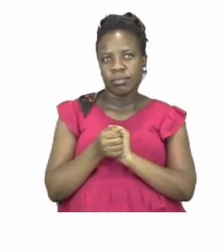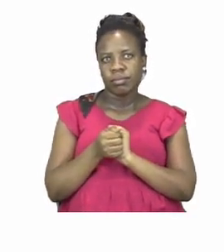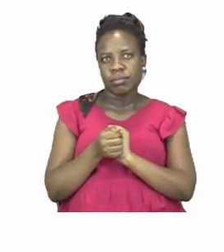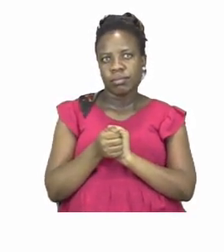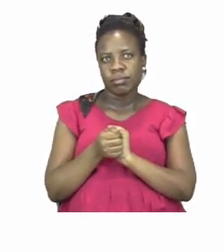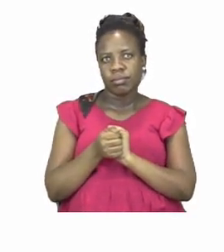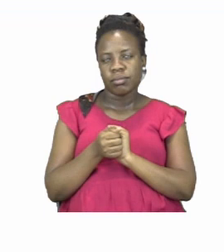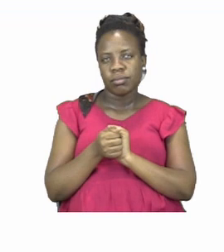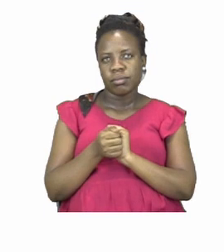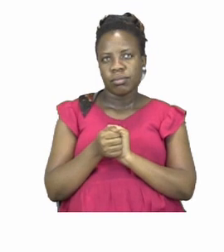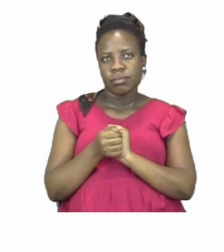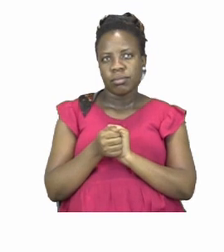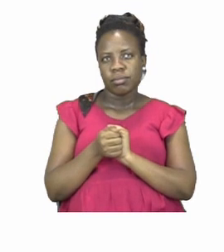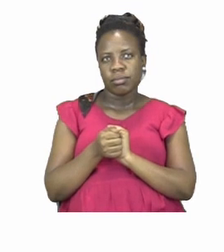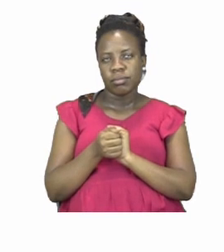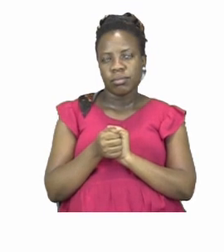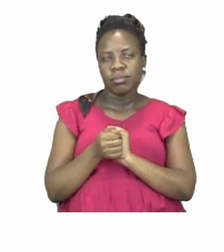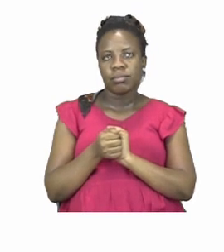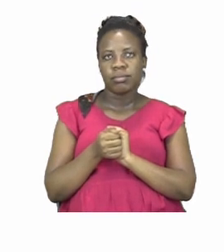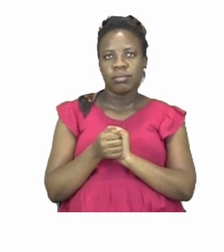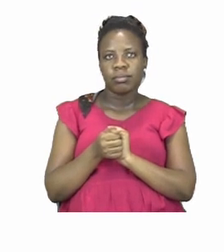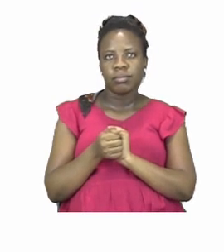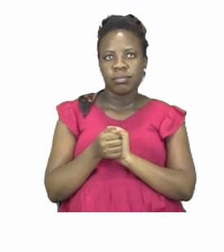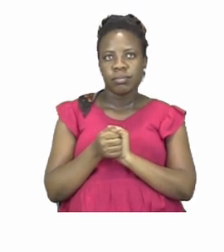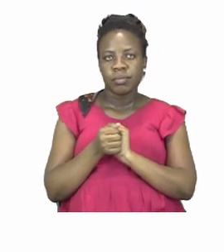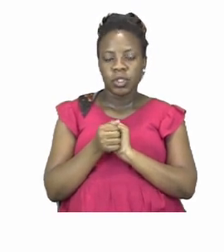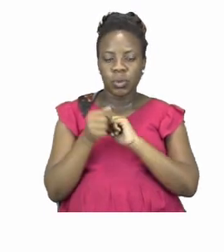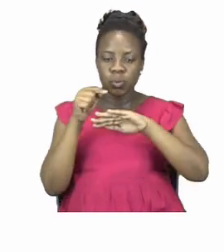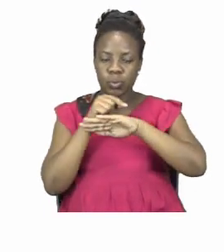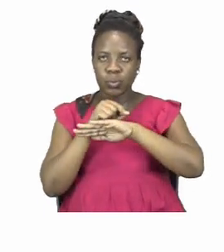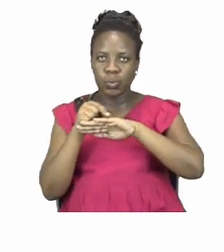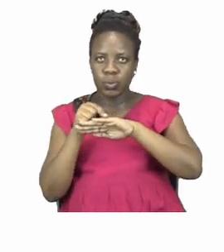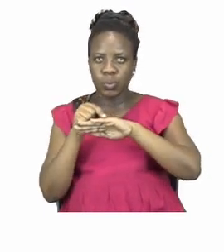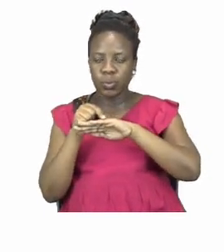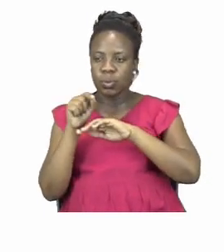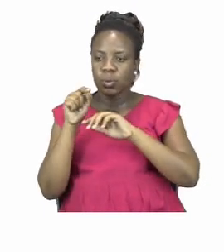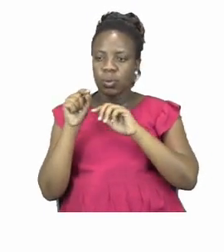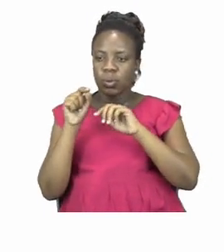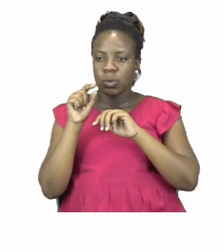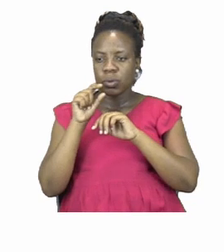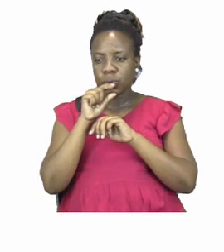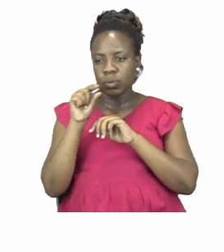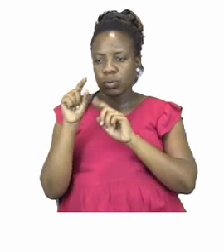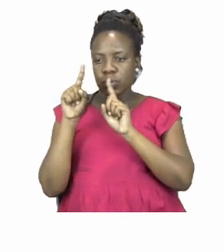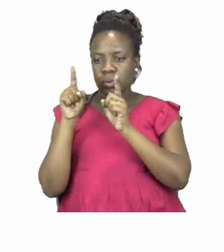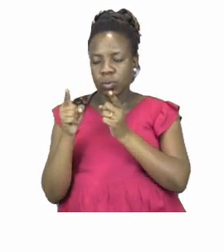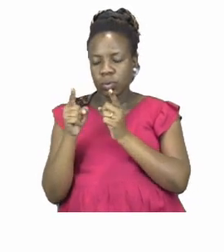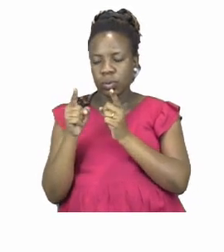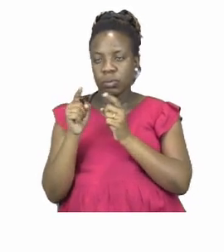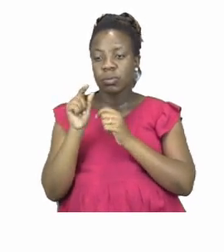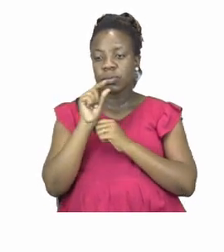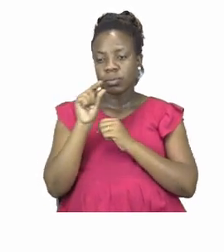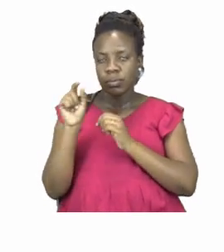Now, for this exercise, you're going to fill in the blanks by changing the verb in the brackets and then